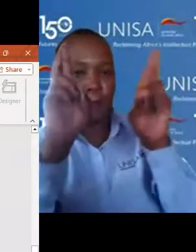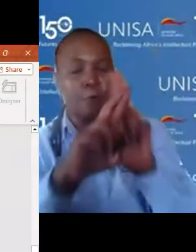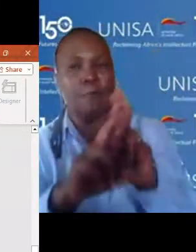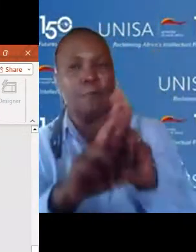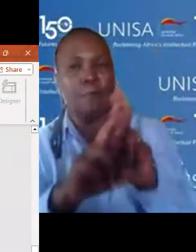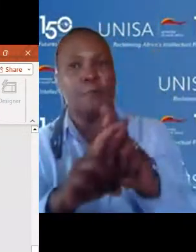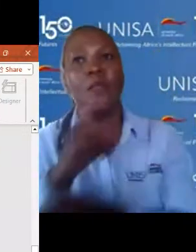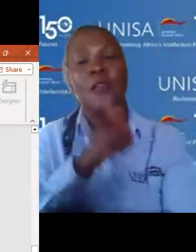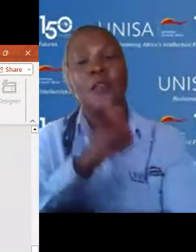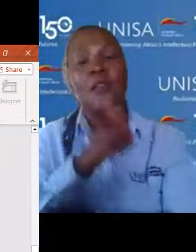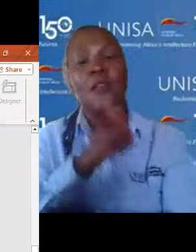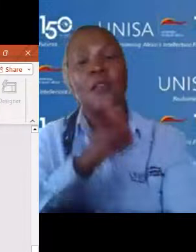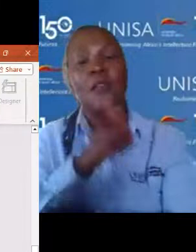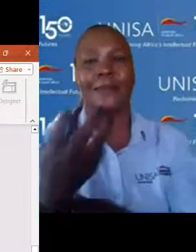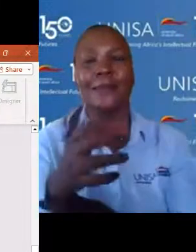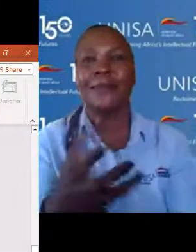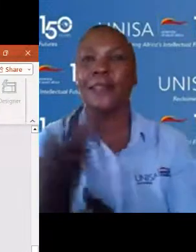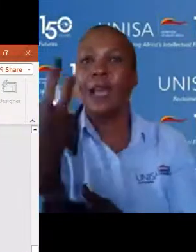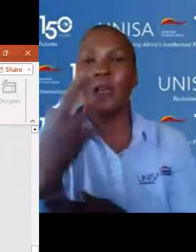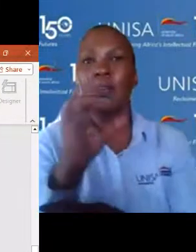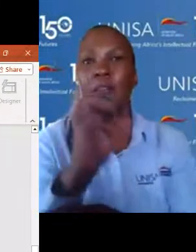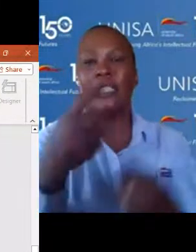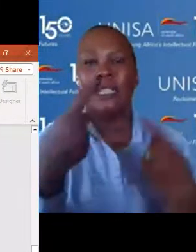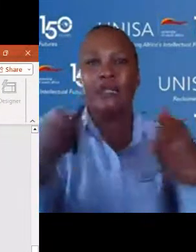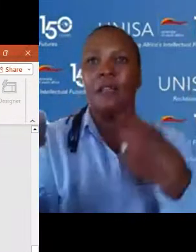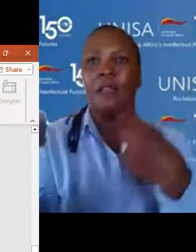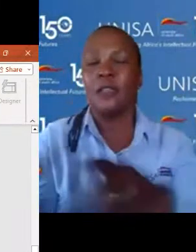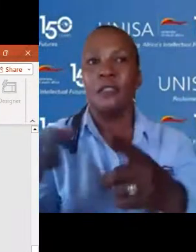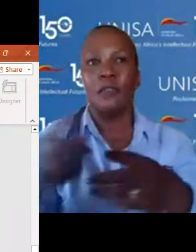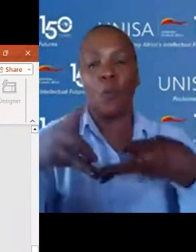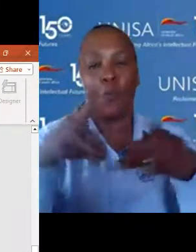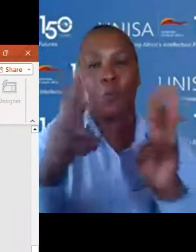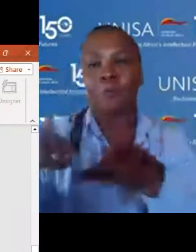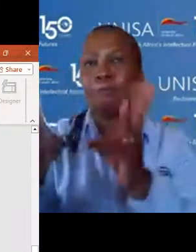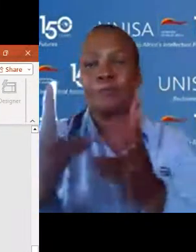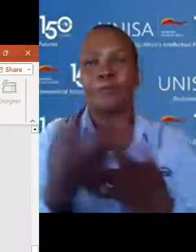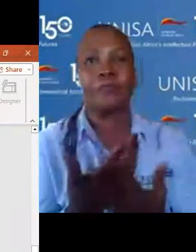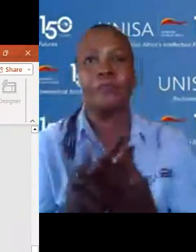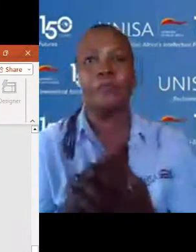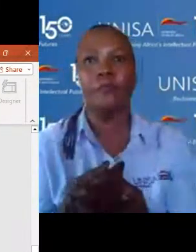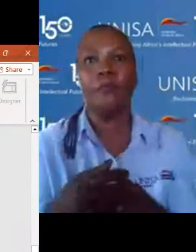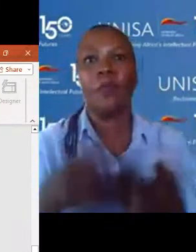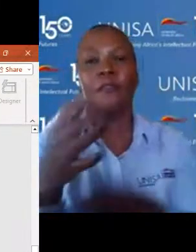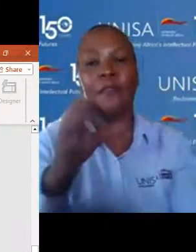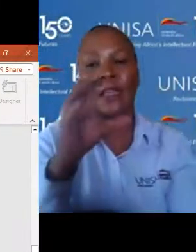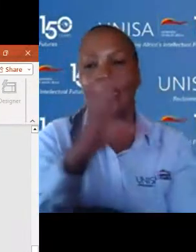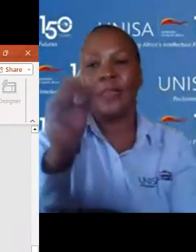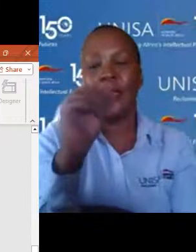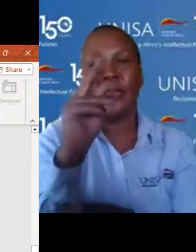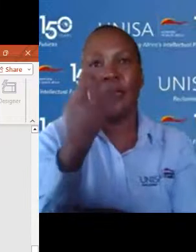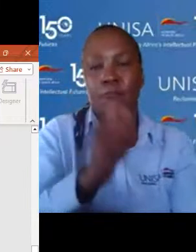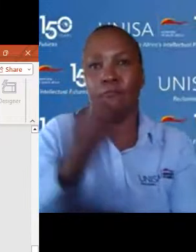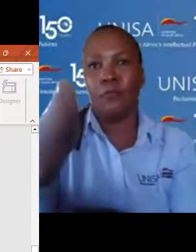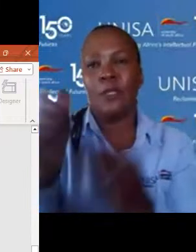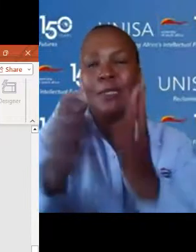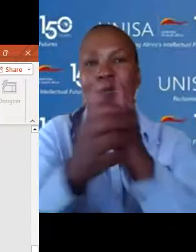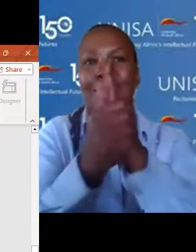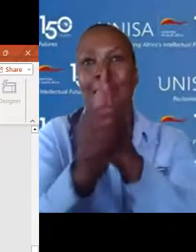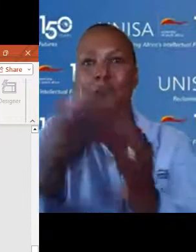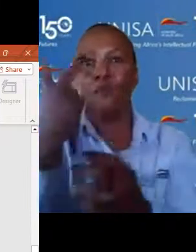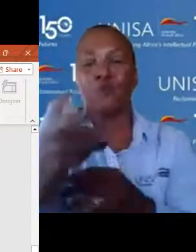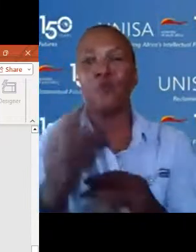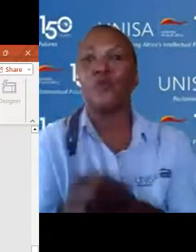their hand in different techniques. We've got cane skills. We've got 2 particular cane skills that are